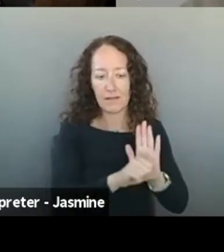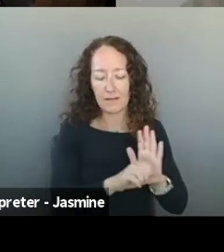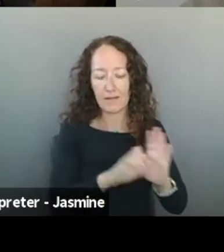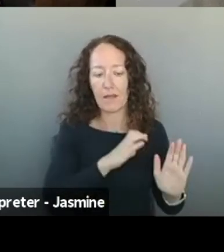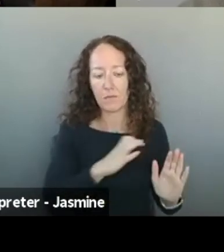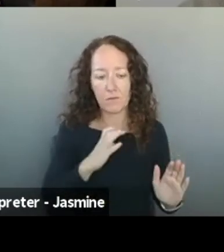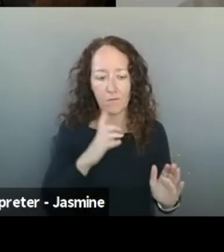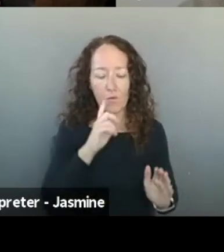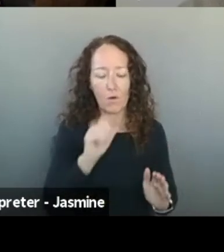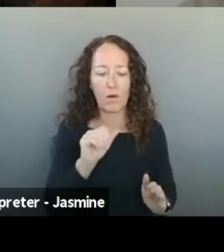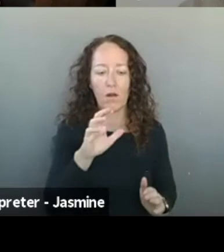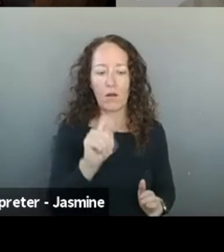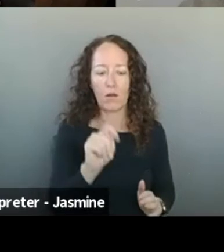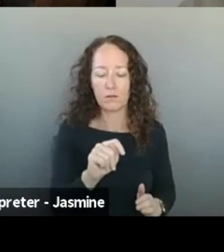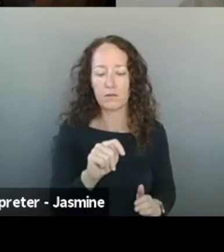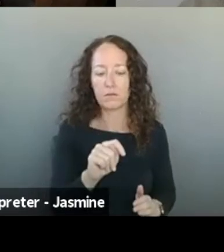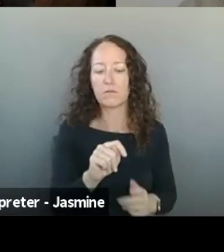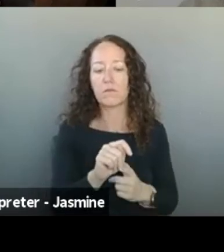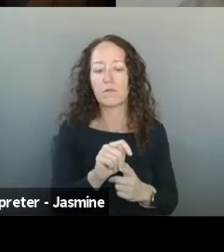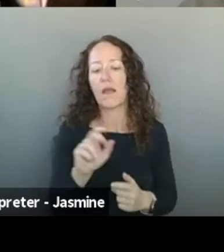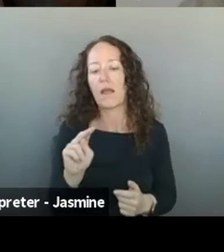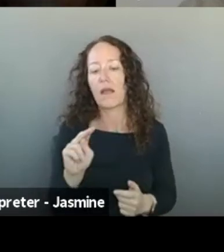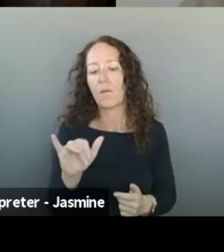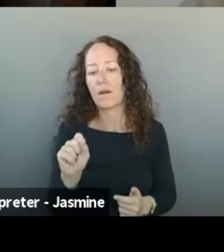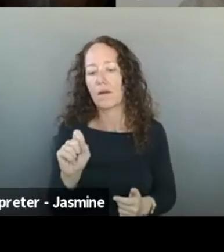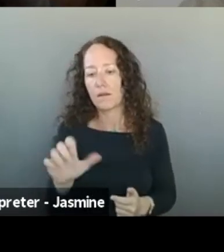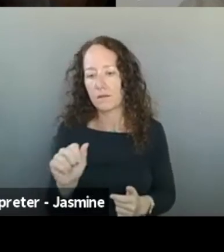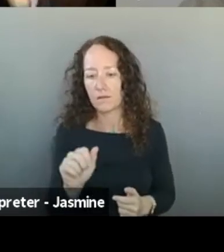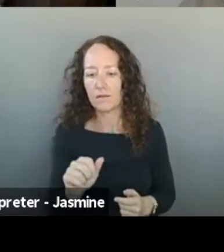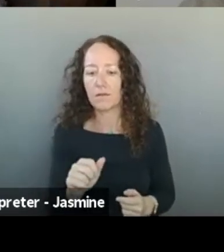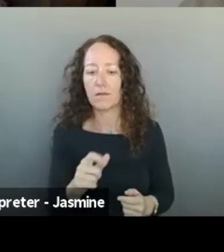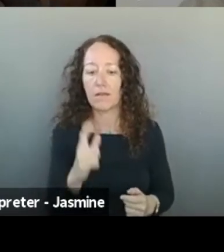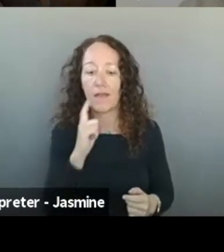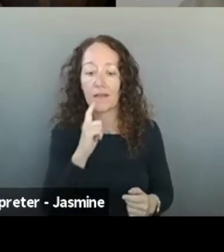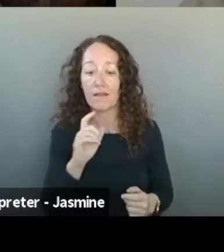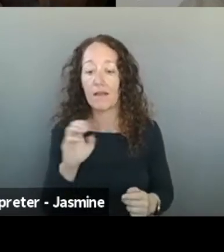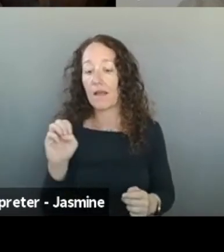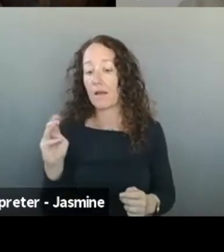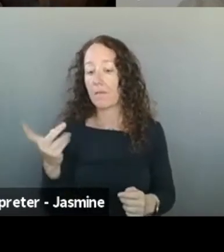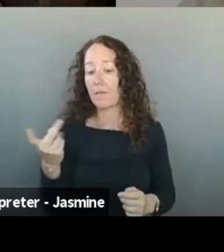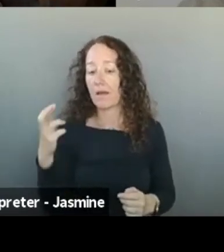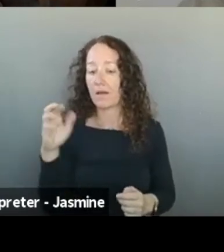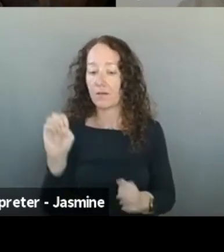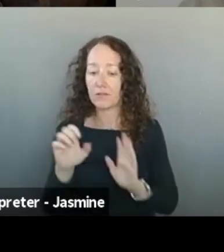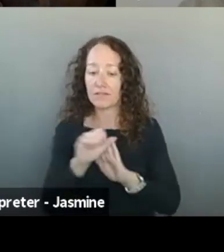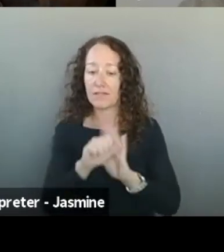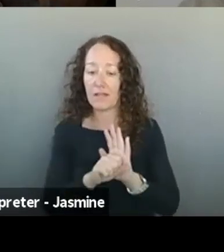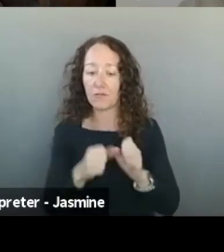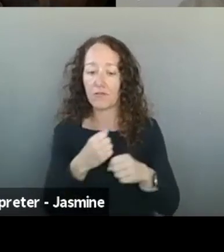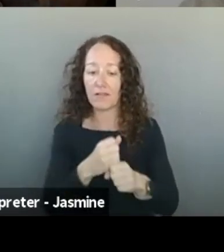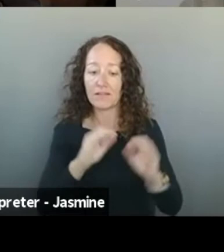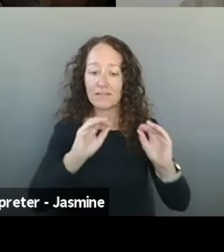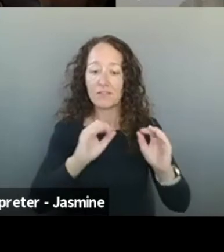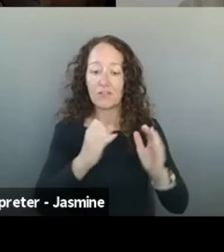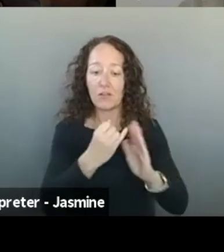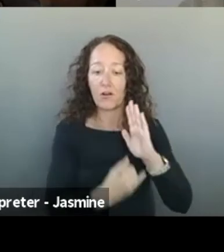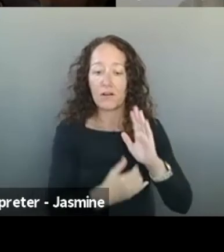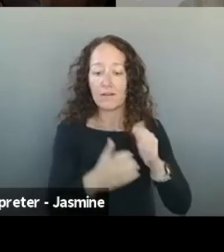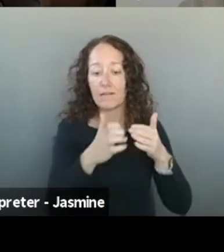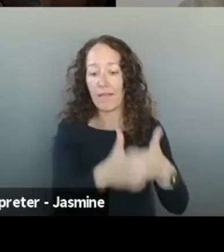Empire State Creates, Teaching Artist-Led Activities for Everyone. It's a new pilot grant program seeking to